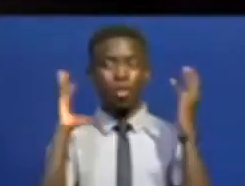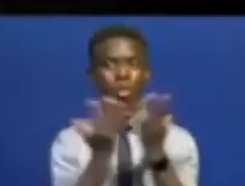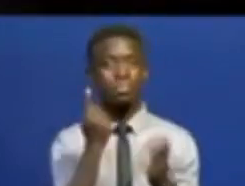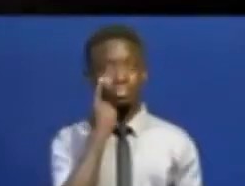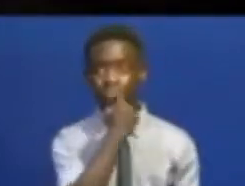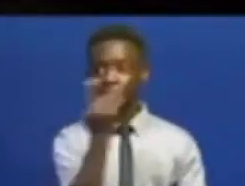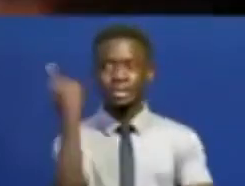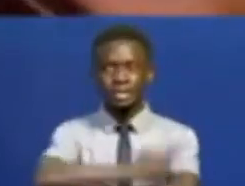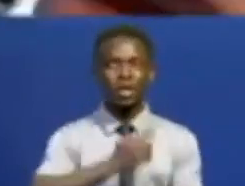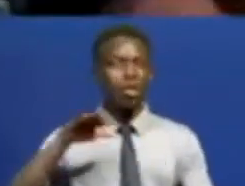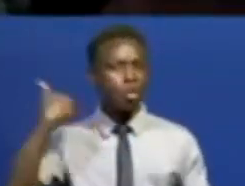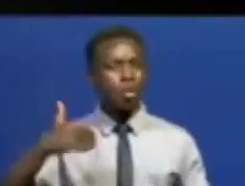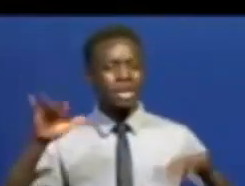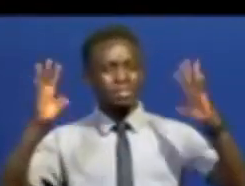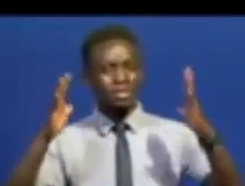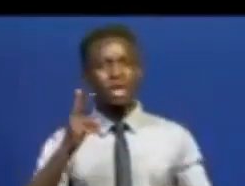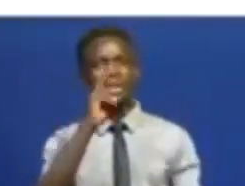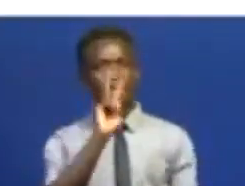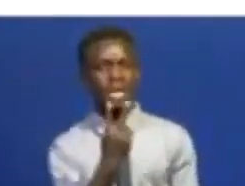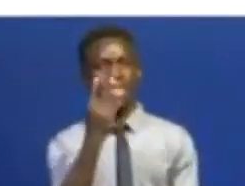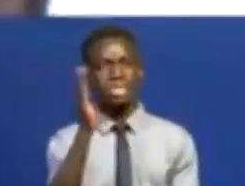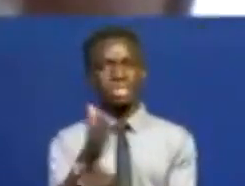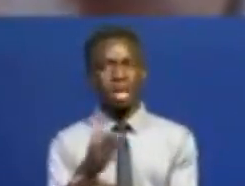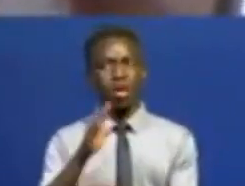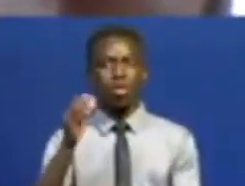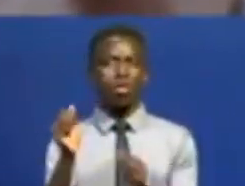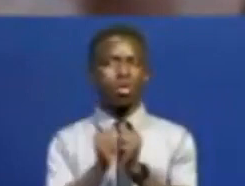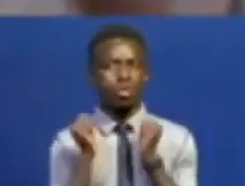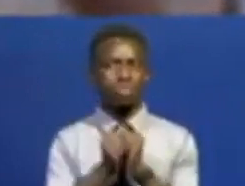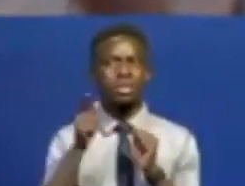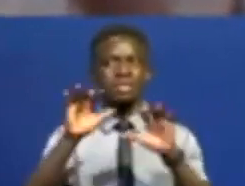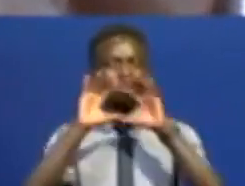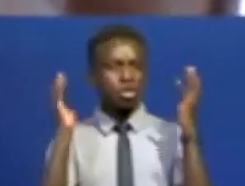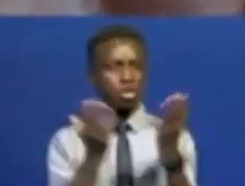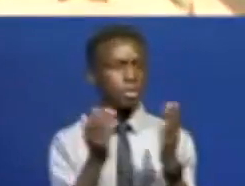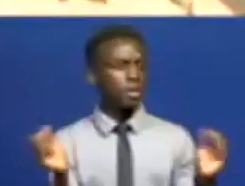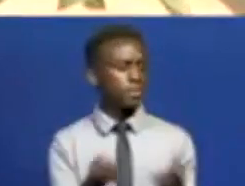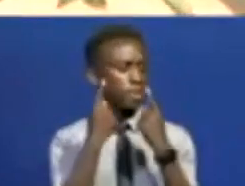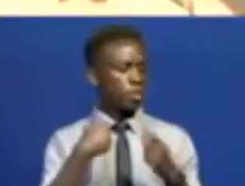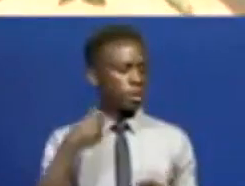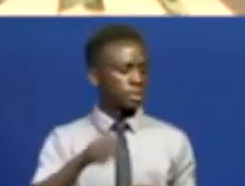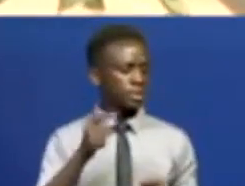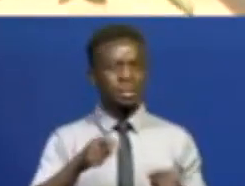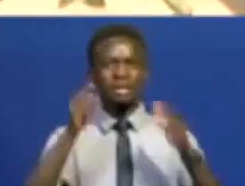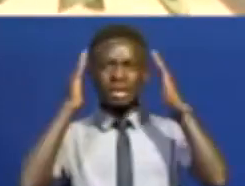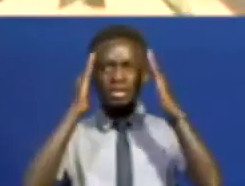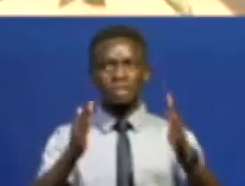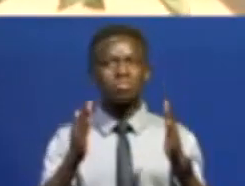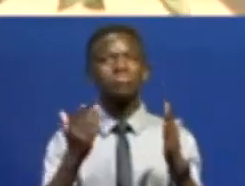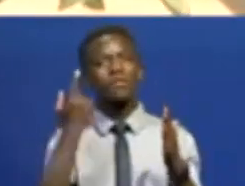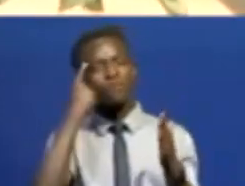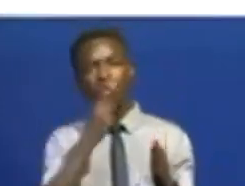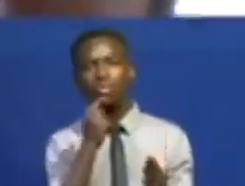observed annually on the second Thursday of October, is a global event meant to draw attention to blindness and vision impairment. This